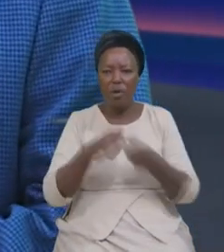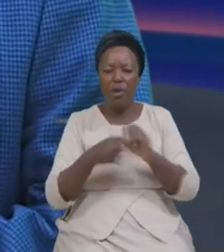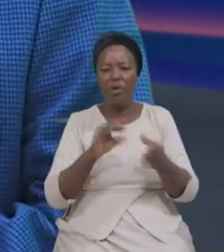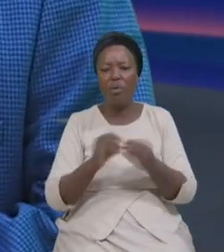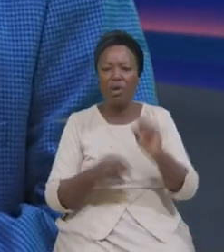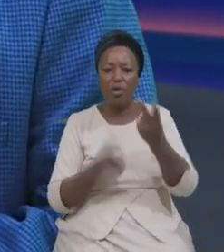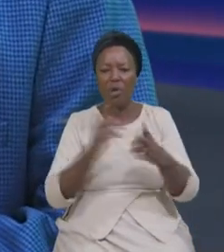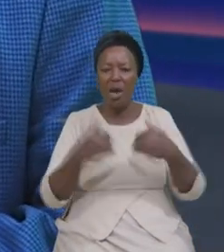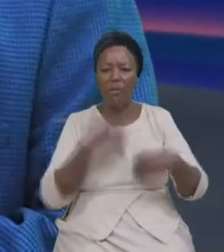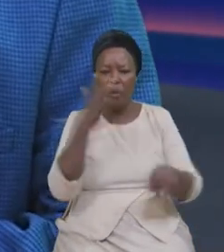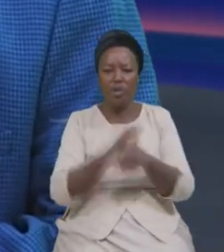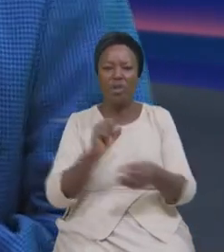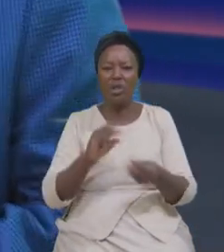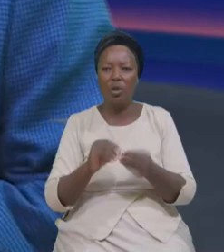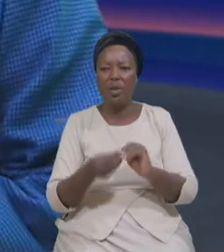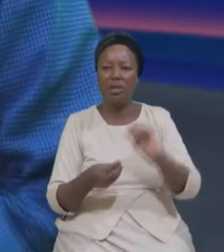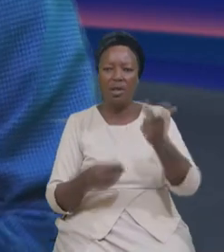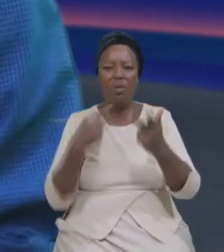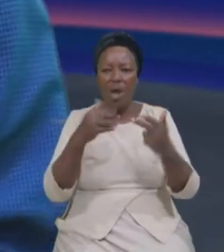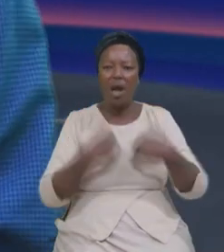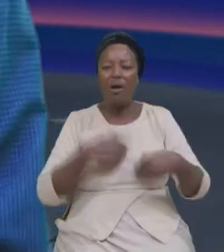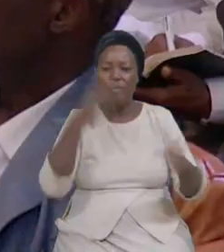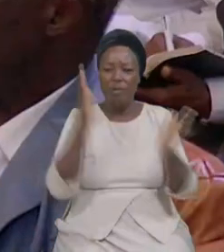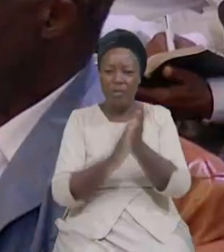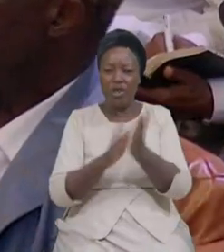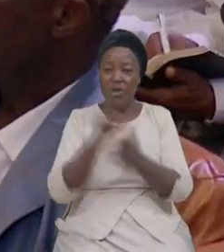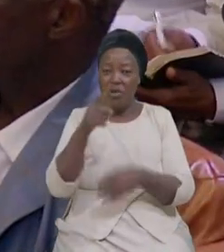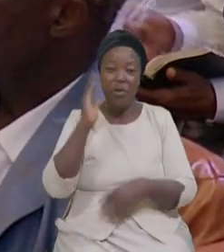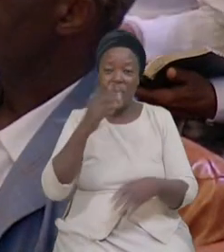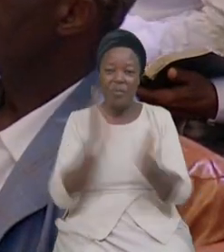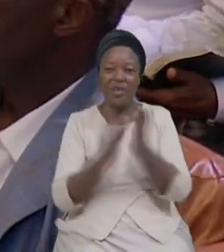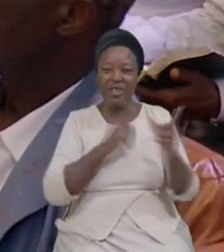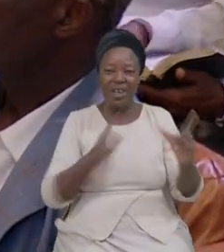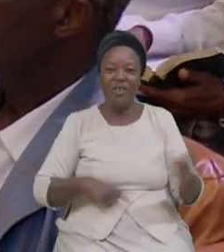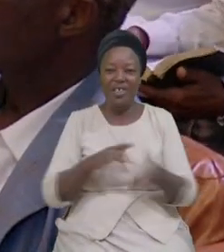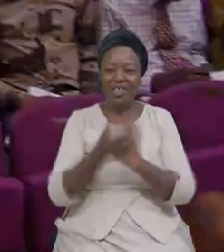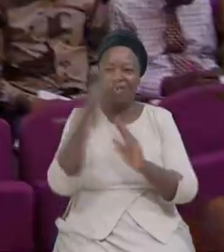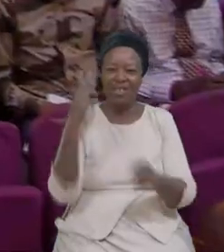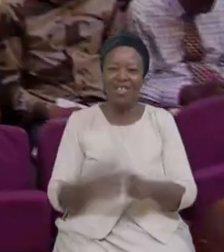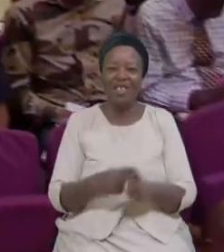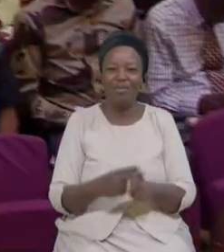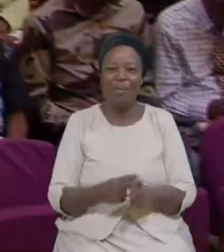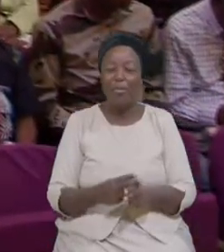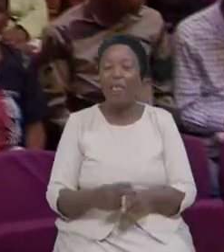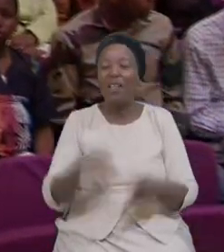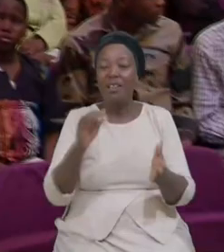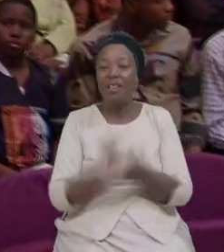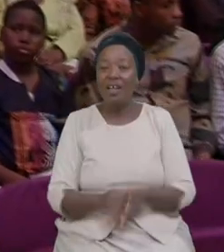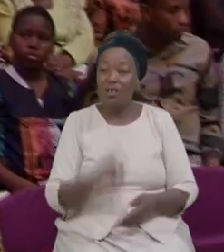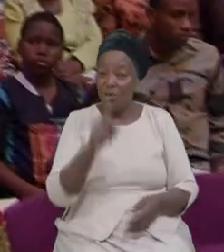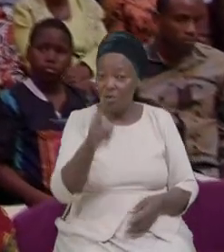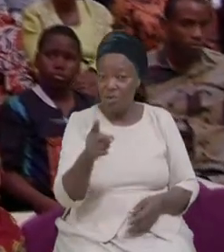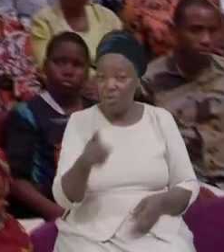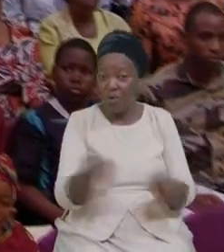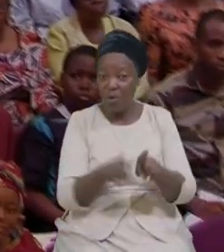number three, we have praises. You will praise the Lord. Give me a good amen that you, even in this